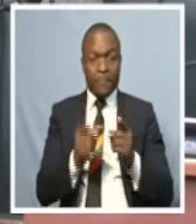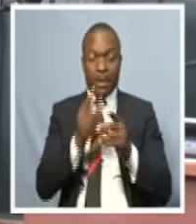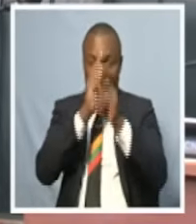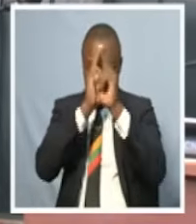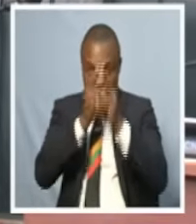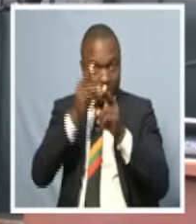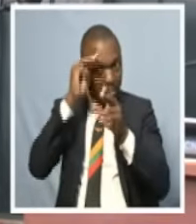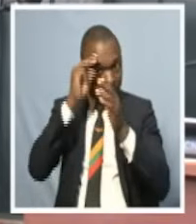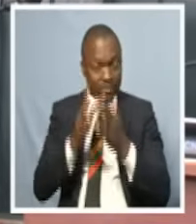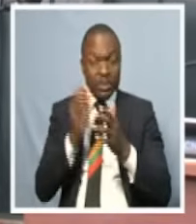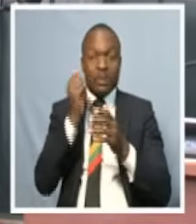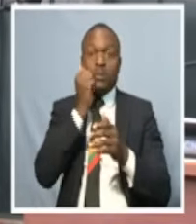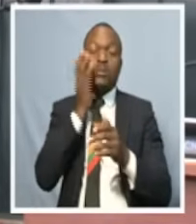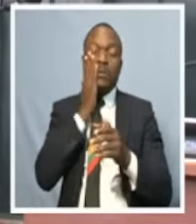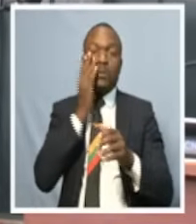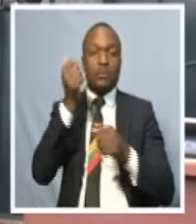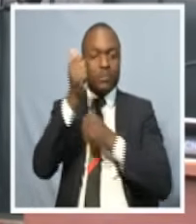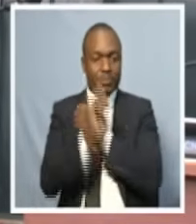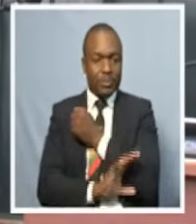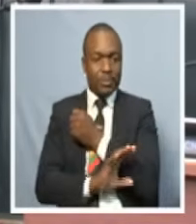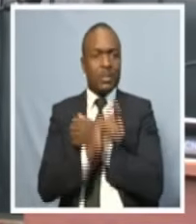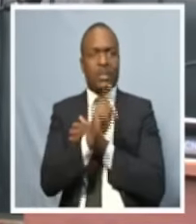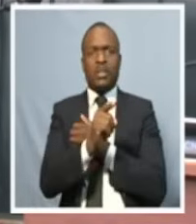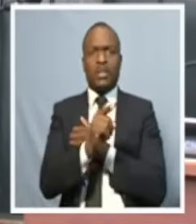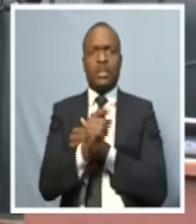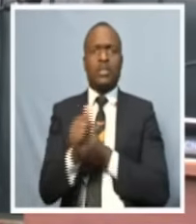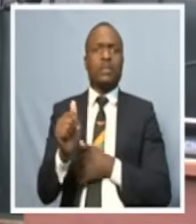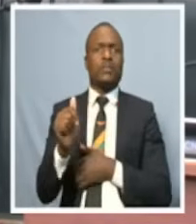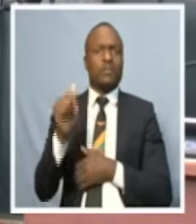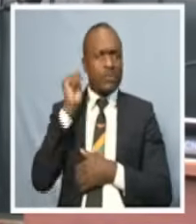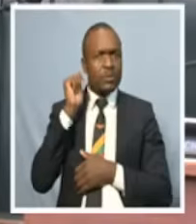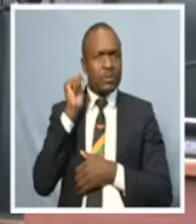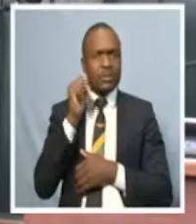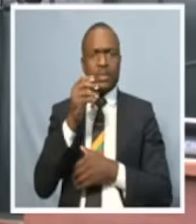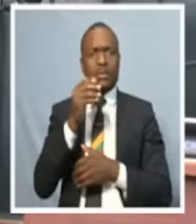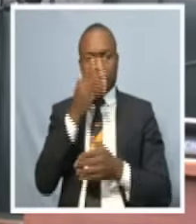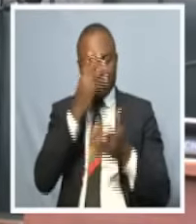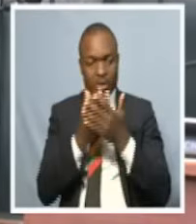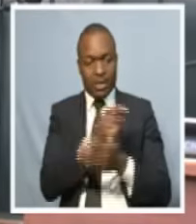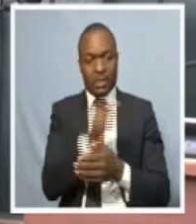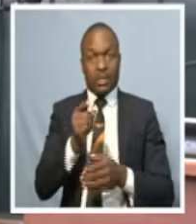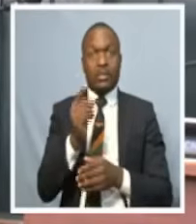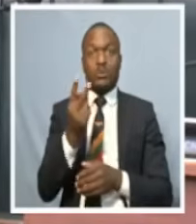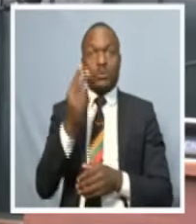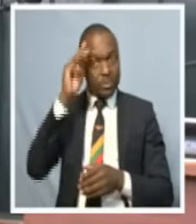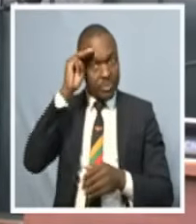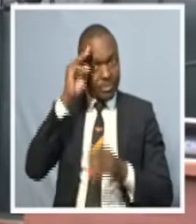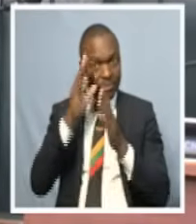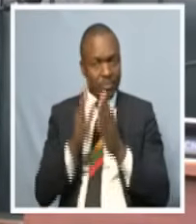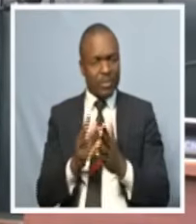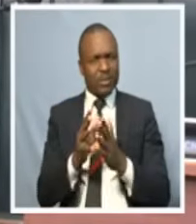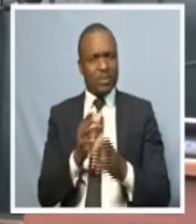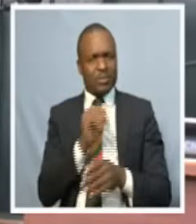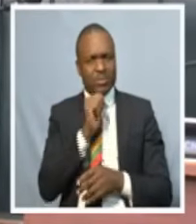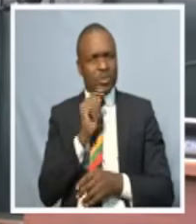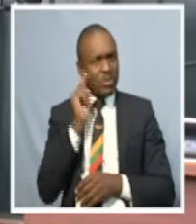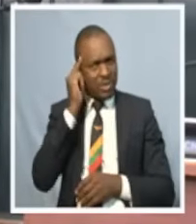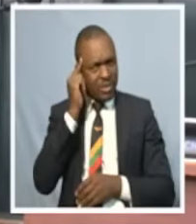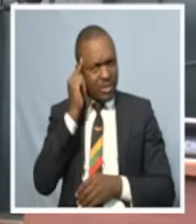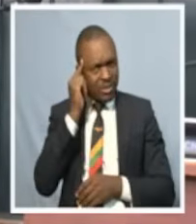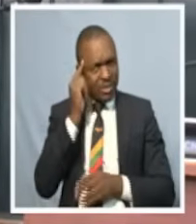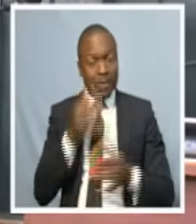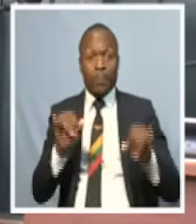Mwimbu, the Minister of Internal Affairs, is the one who is preventing the arrests. Don't you think that it is necessary for him